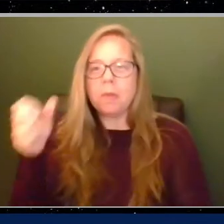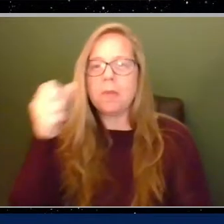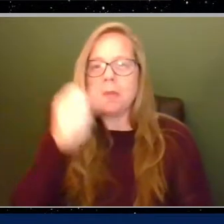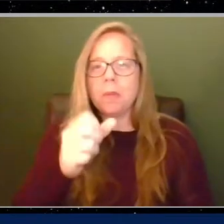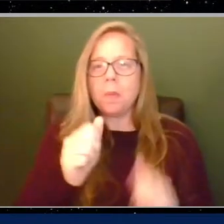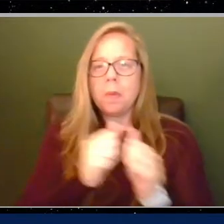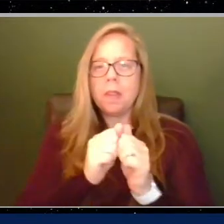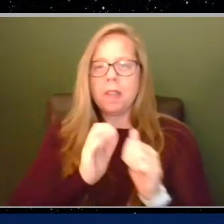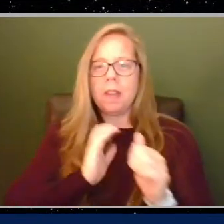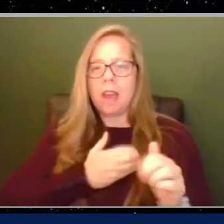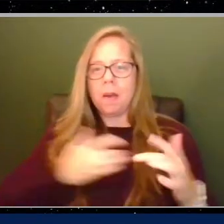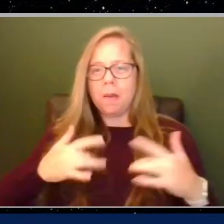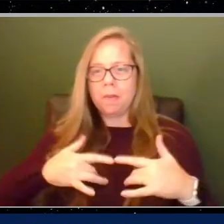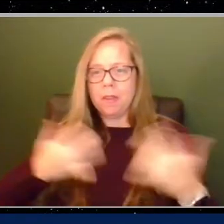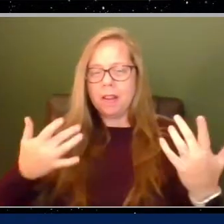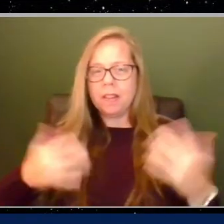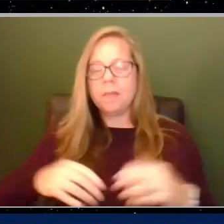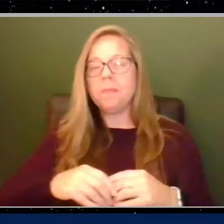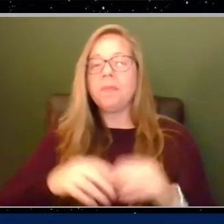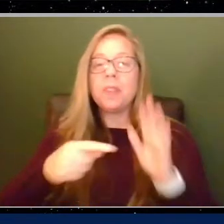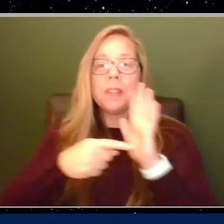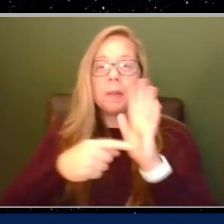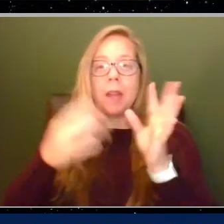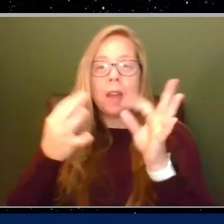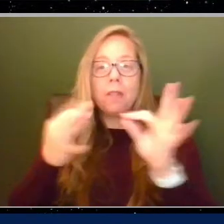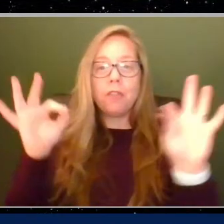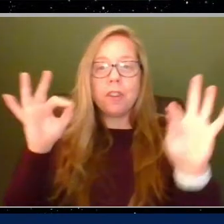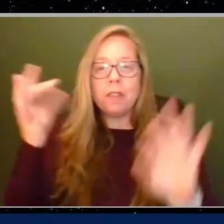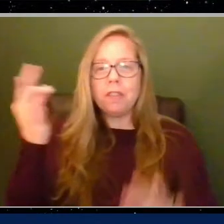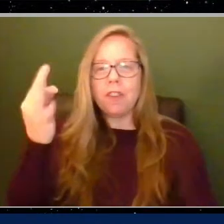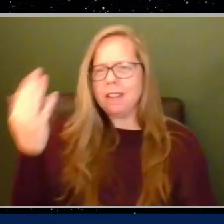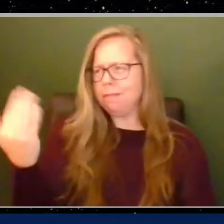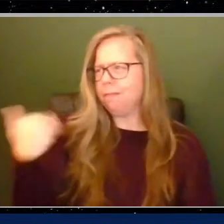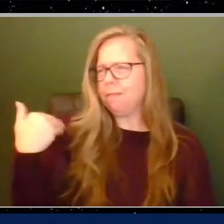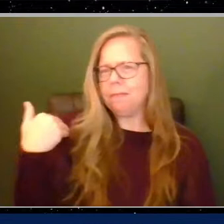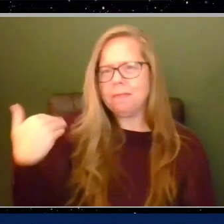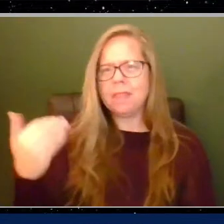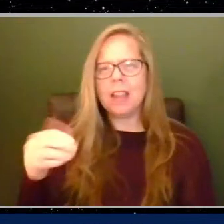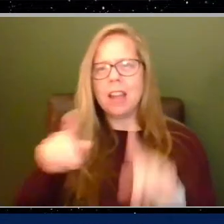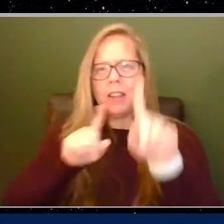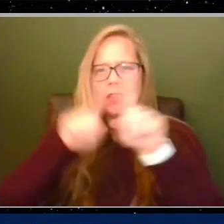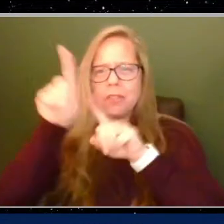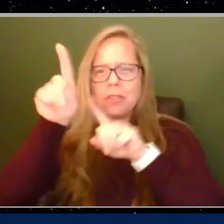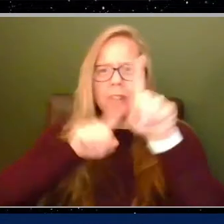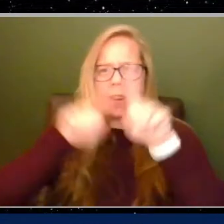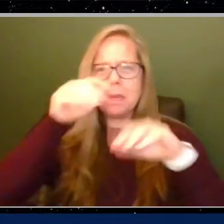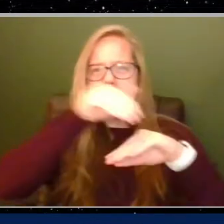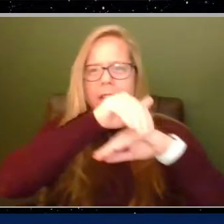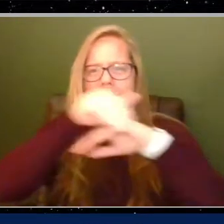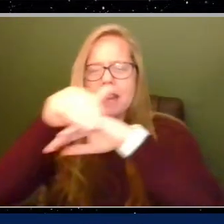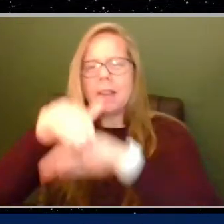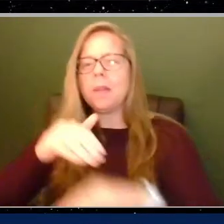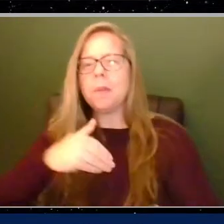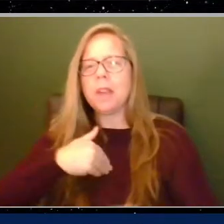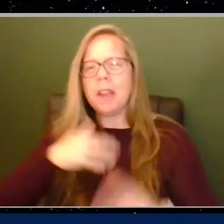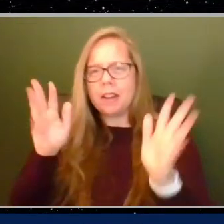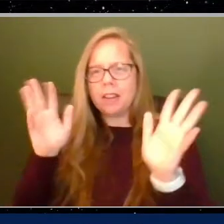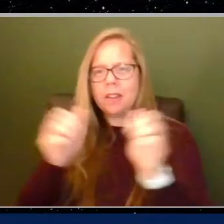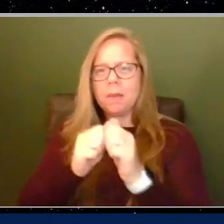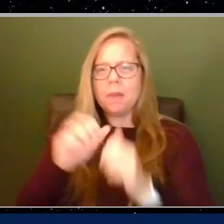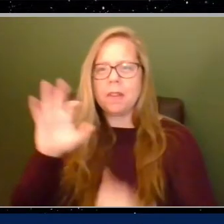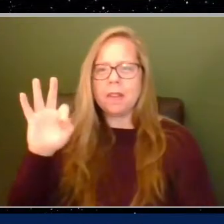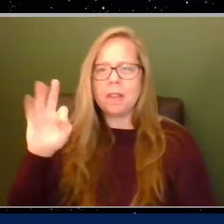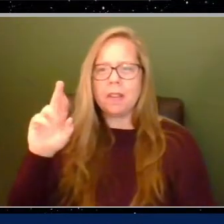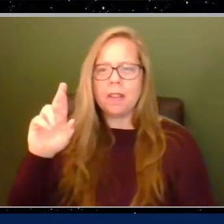example, our Free Friday, one of our last Free Friday astronomy nights, where we had a chat with Fred Hayes,